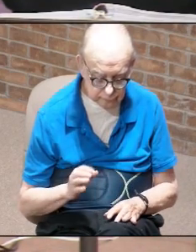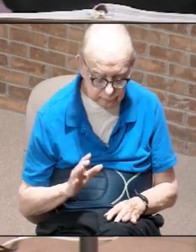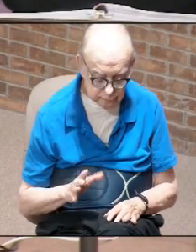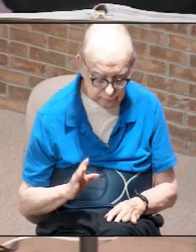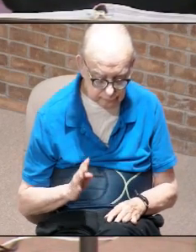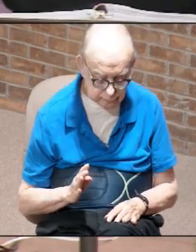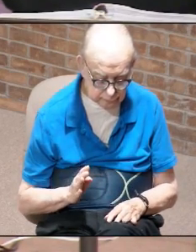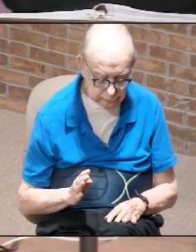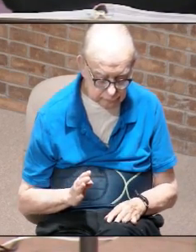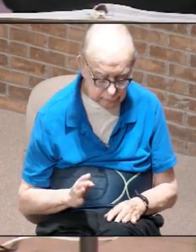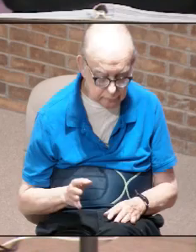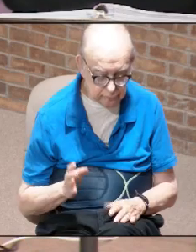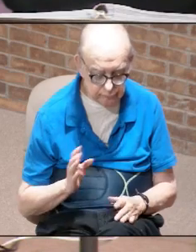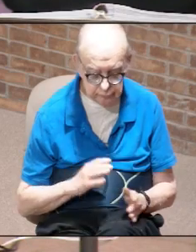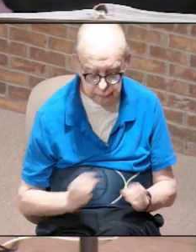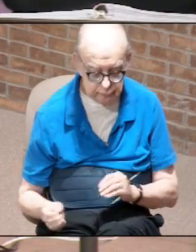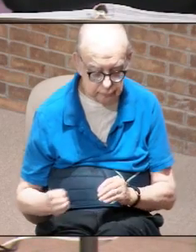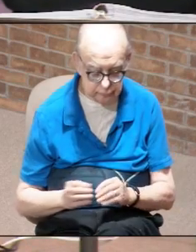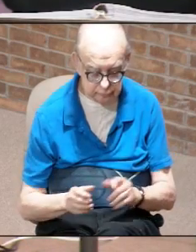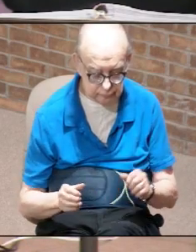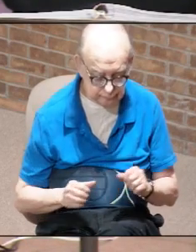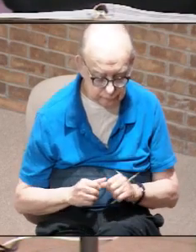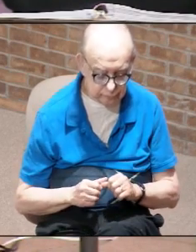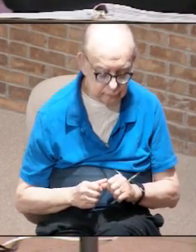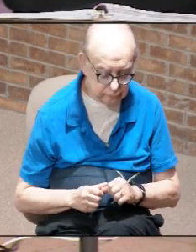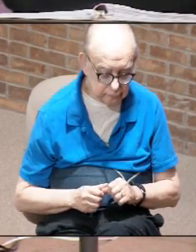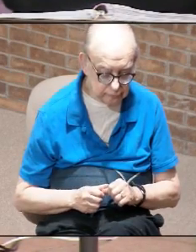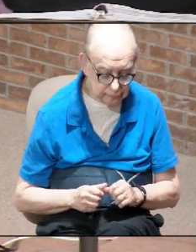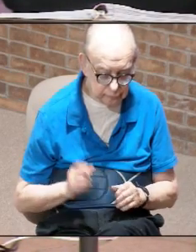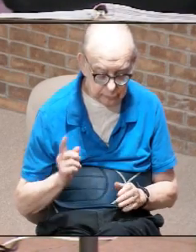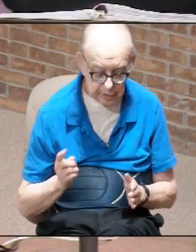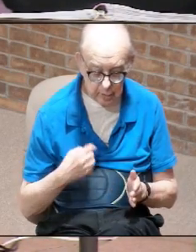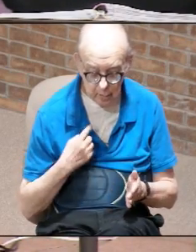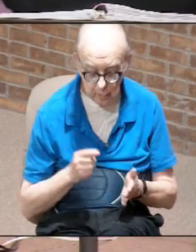else moved it to this location, and we owe a debt to them.